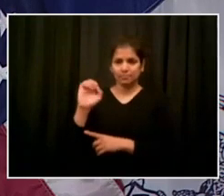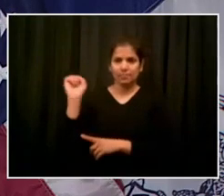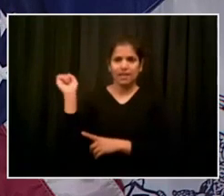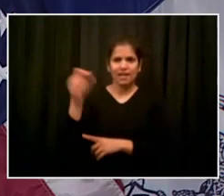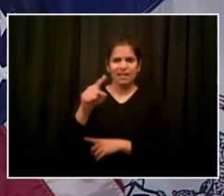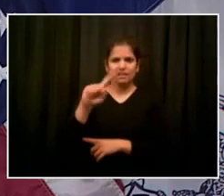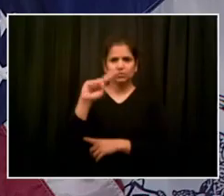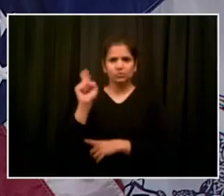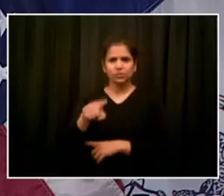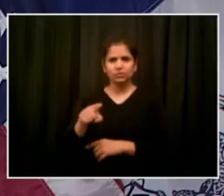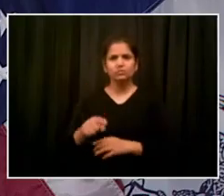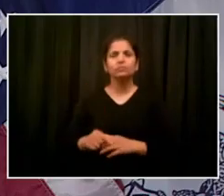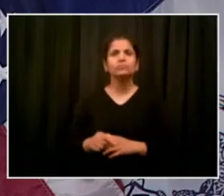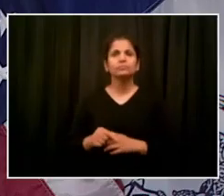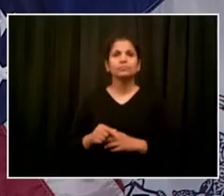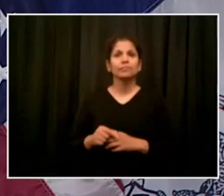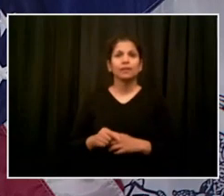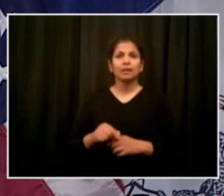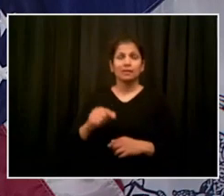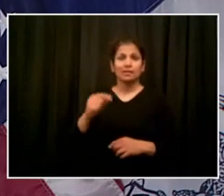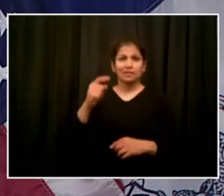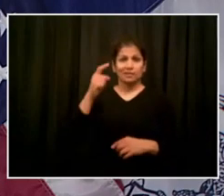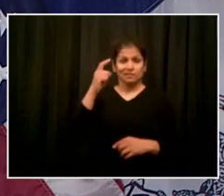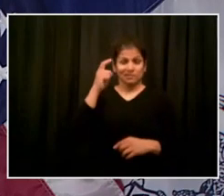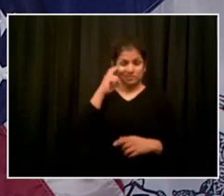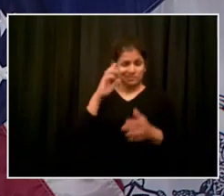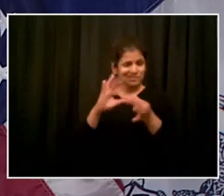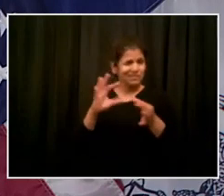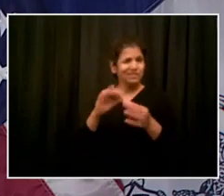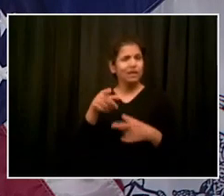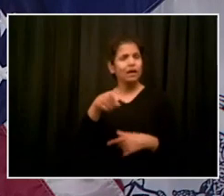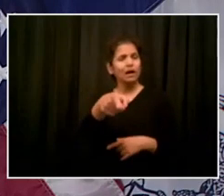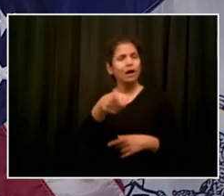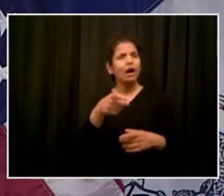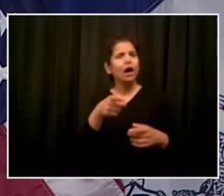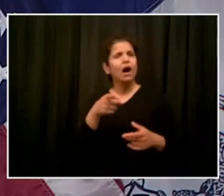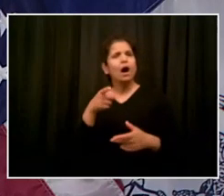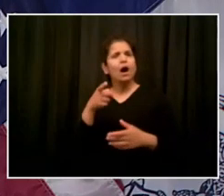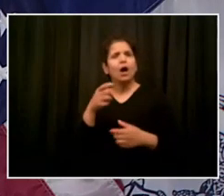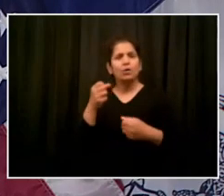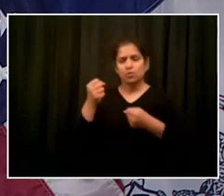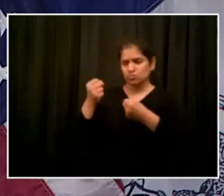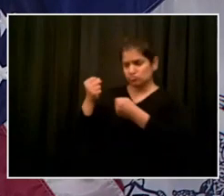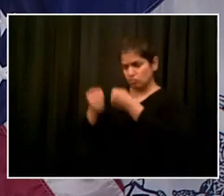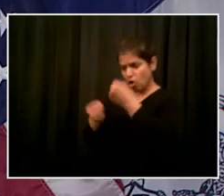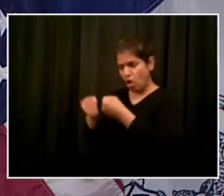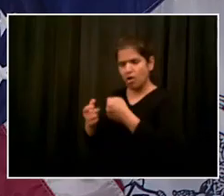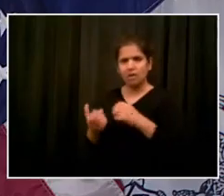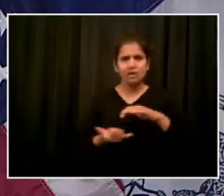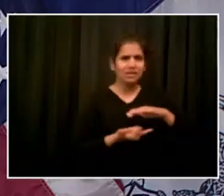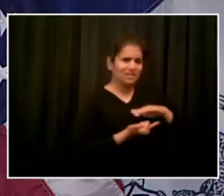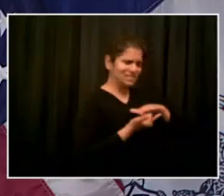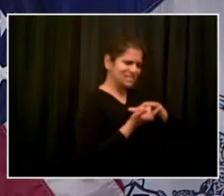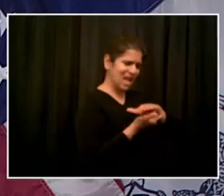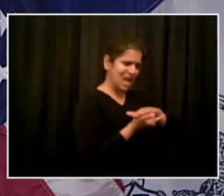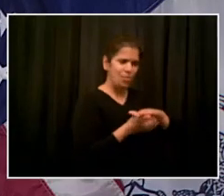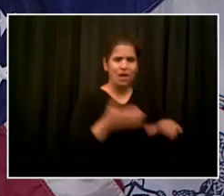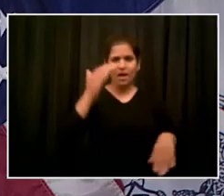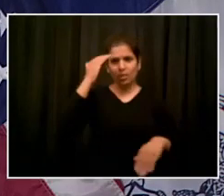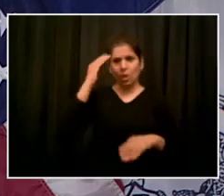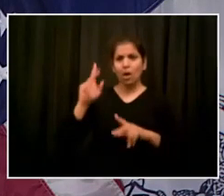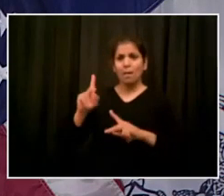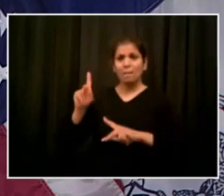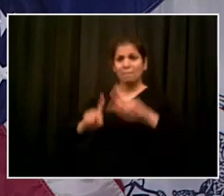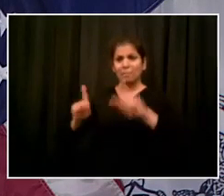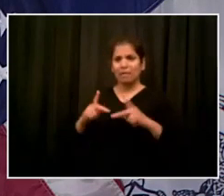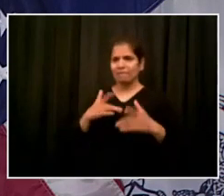it comes to mass transit. You know, when I speak to everyday New Yorkers, your favorite kind, they are sort of dismayed at how they're going to get around.